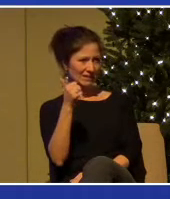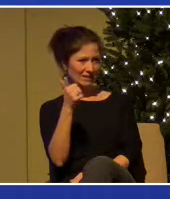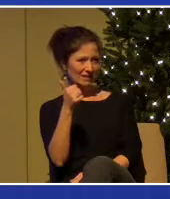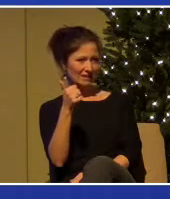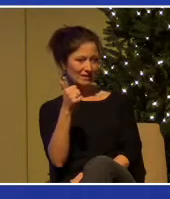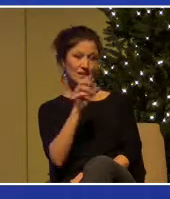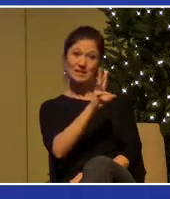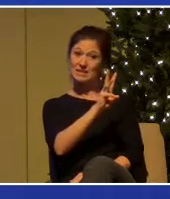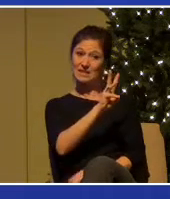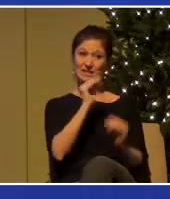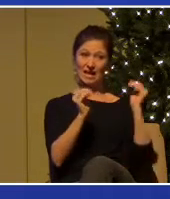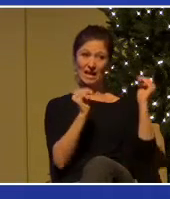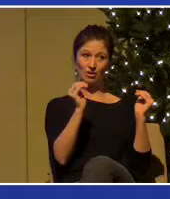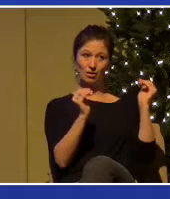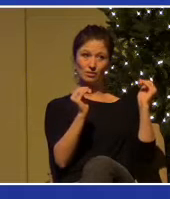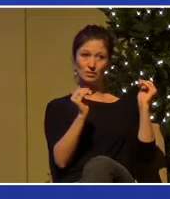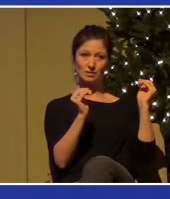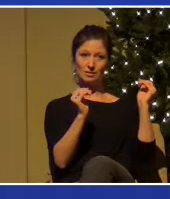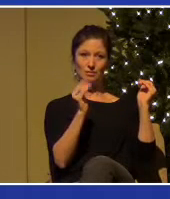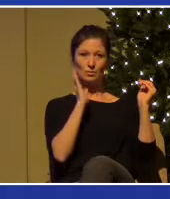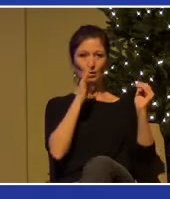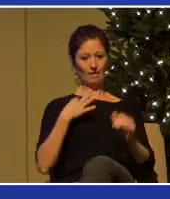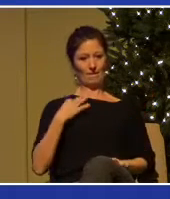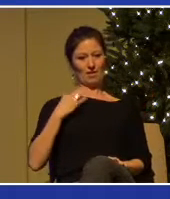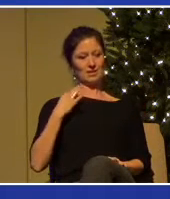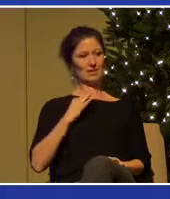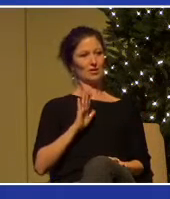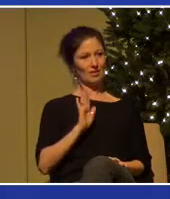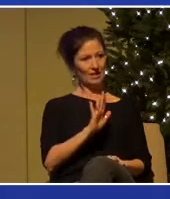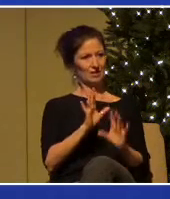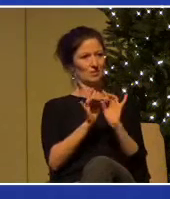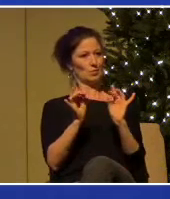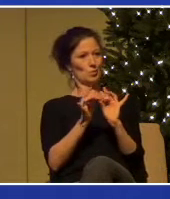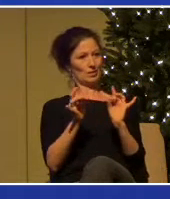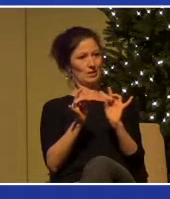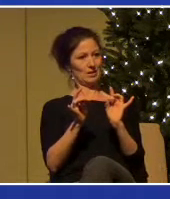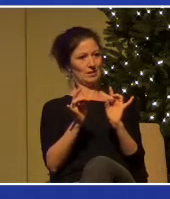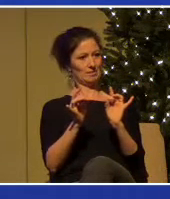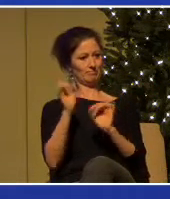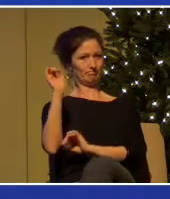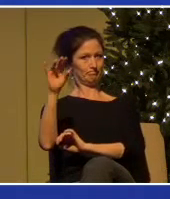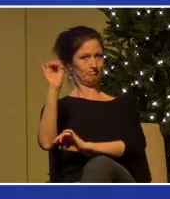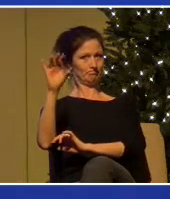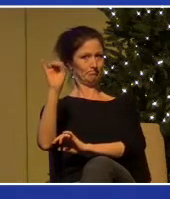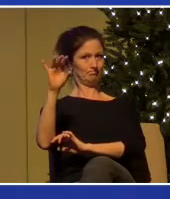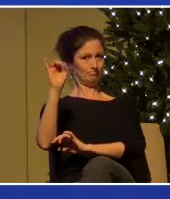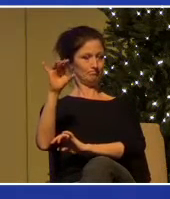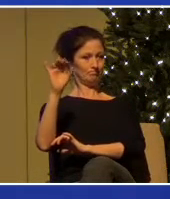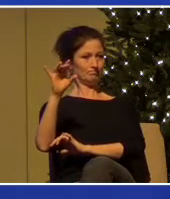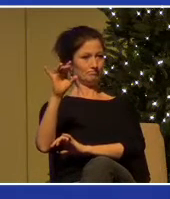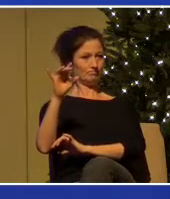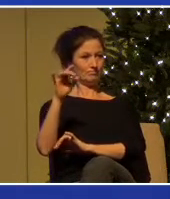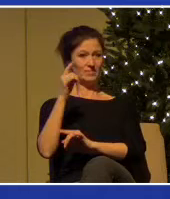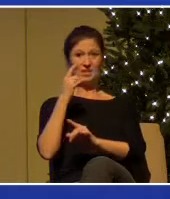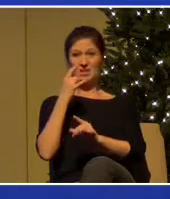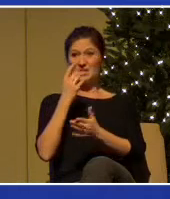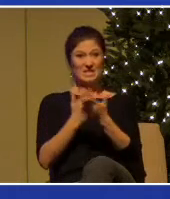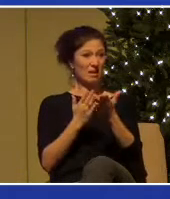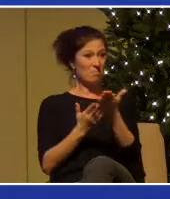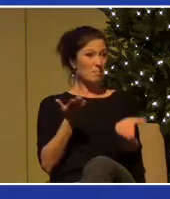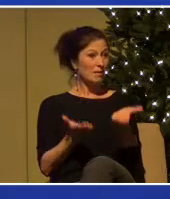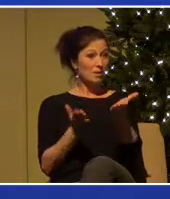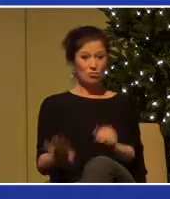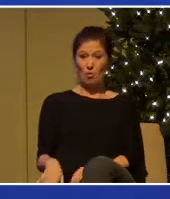adult baptisms. That's what it looks like. And each of them, whether they've been in the church all their lives or